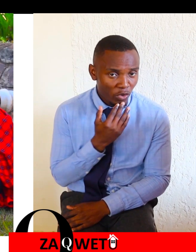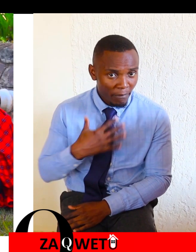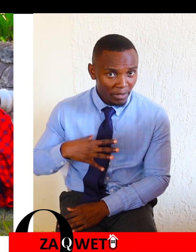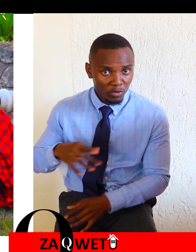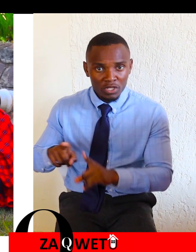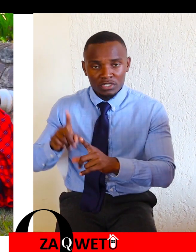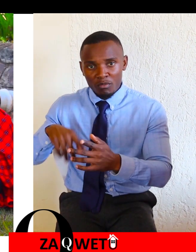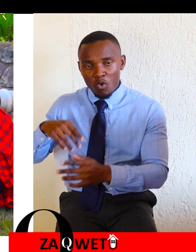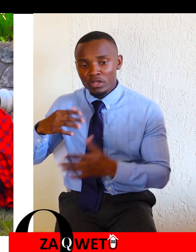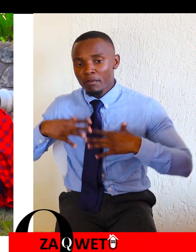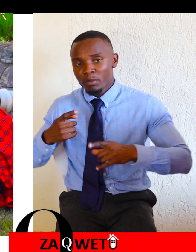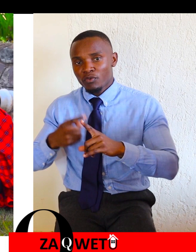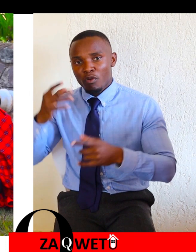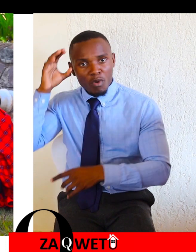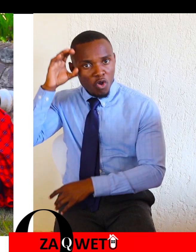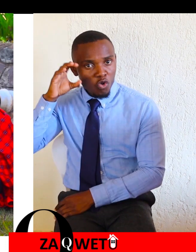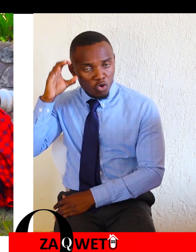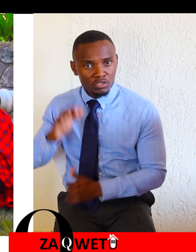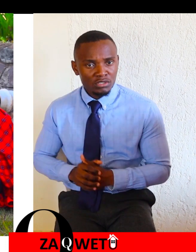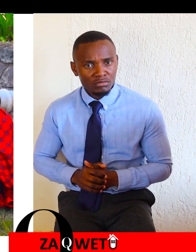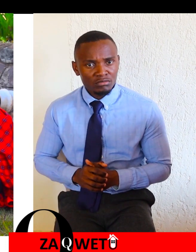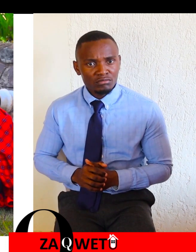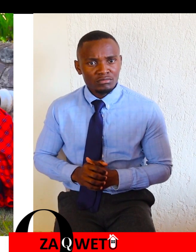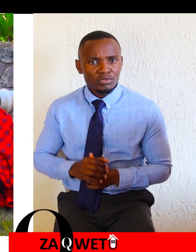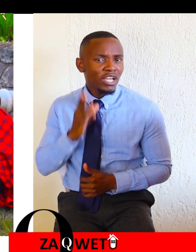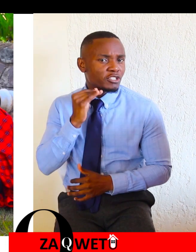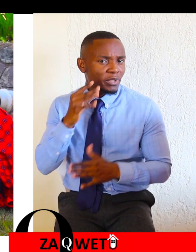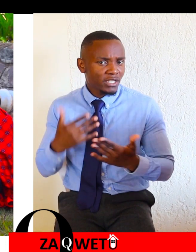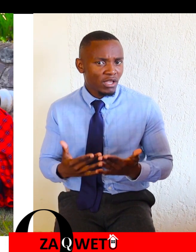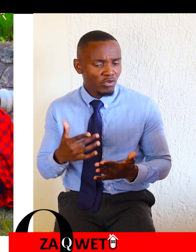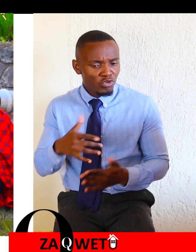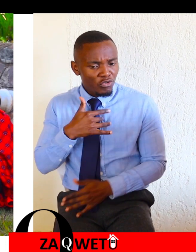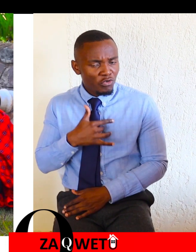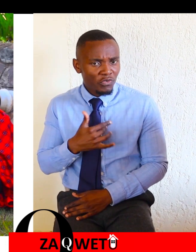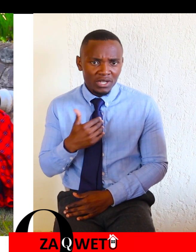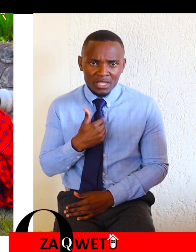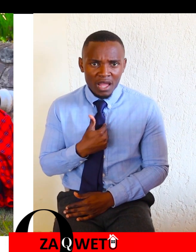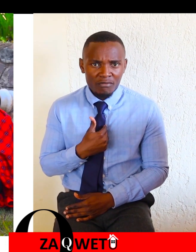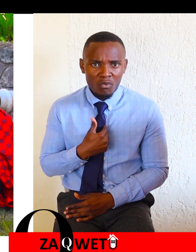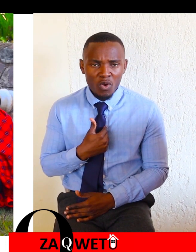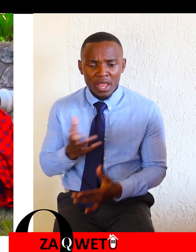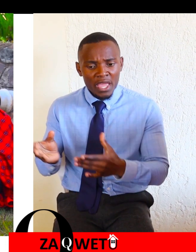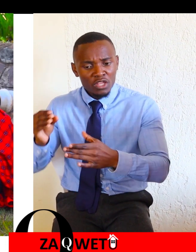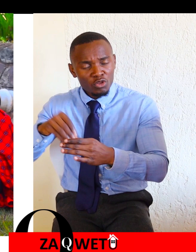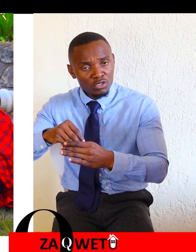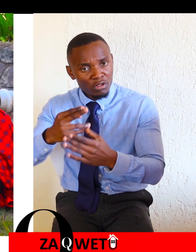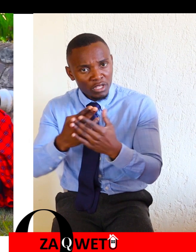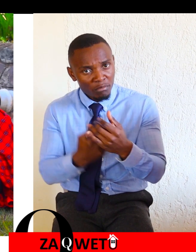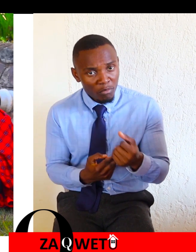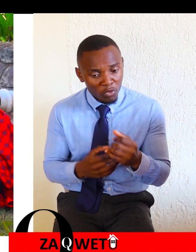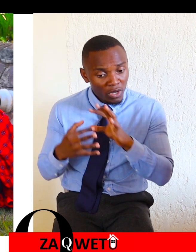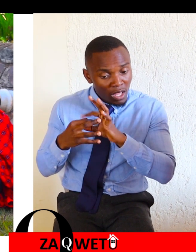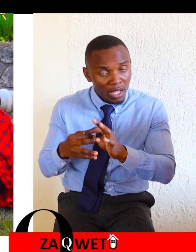culture ya Waluya na the coastal people. Yes. How has it been? Have you felt like